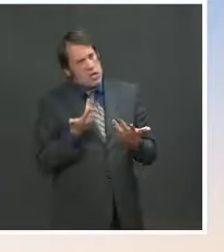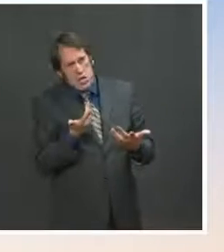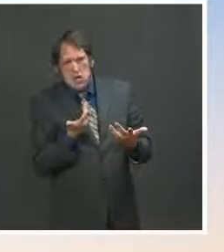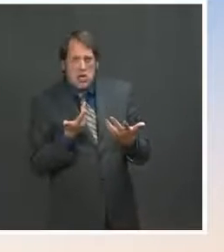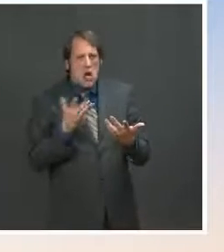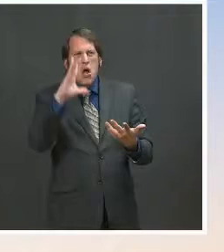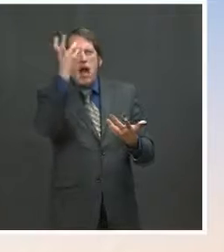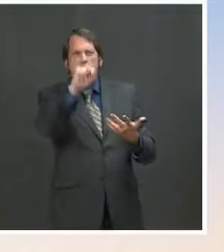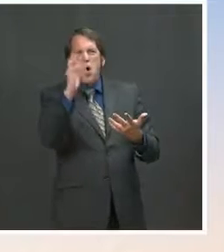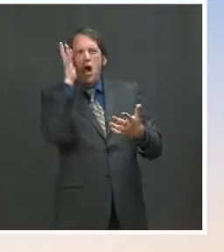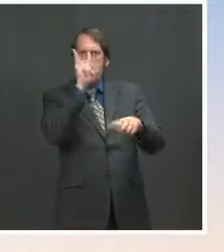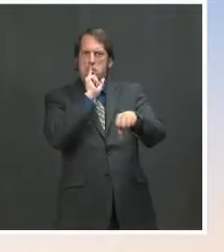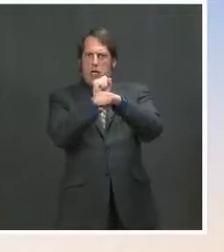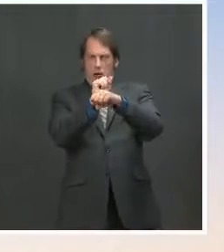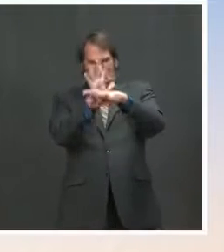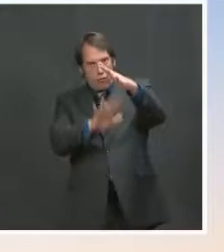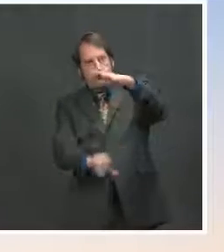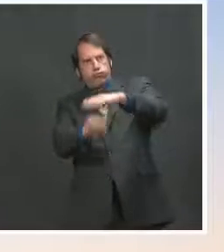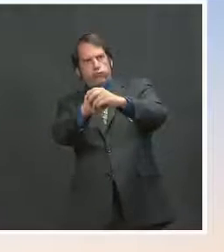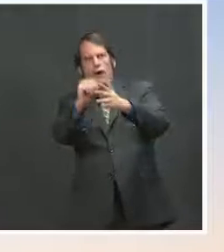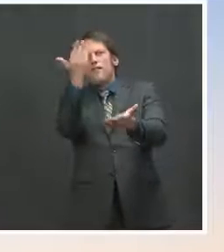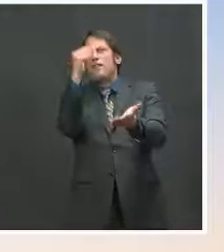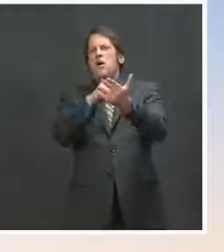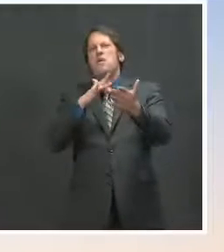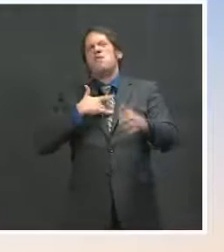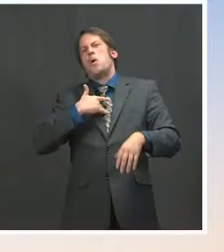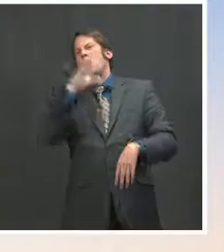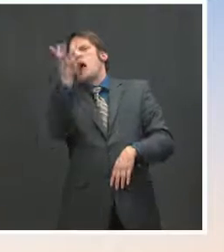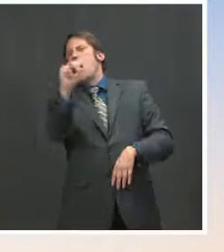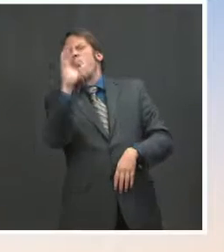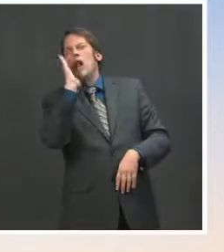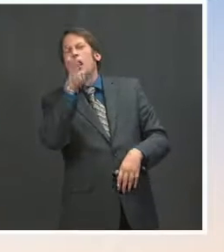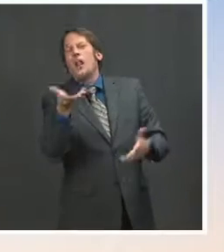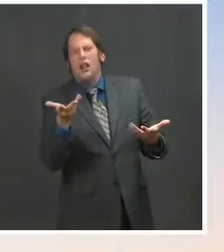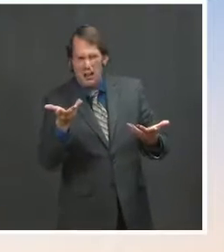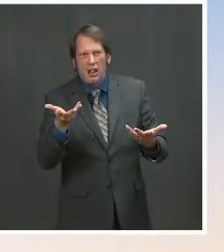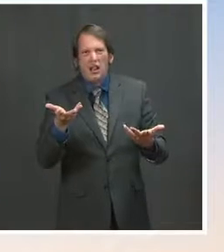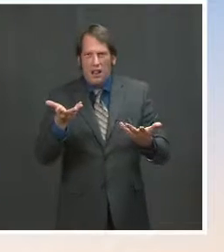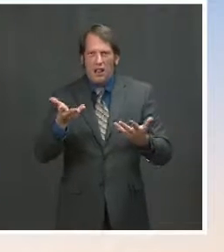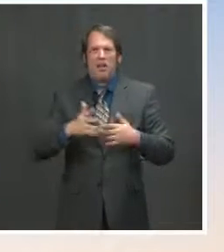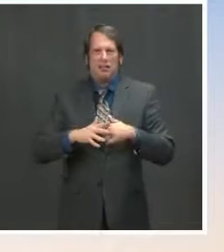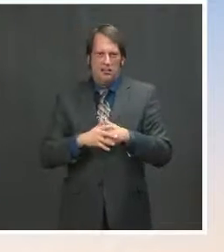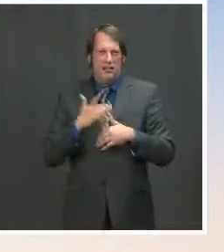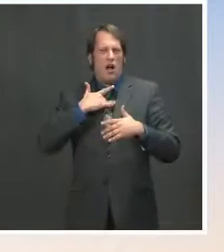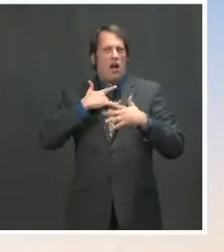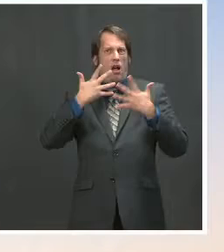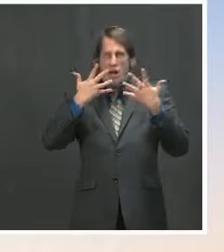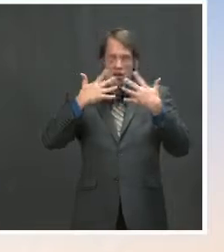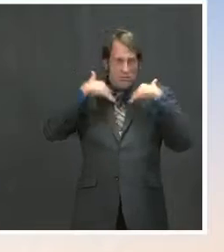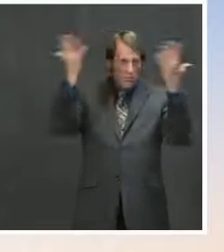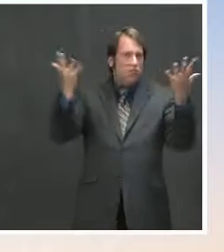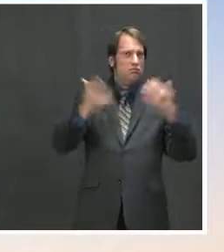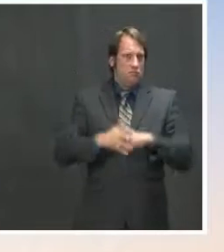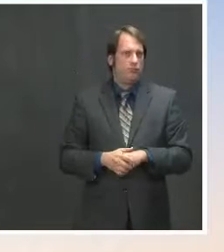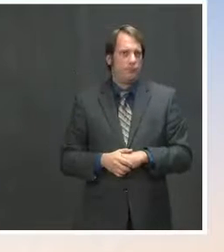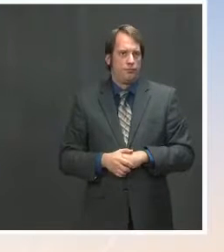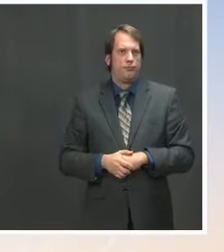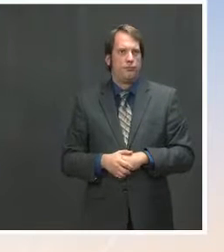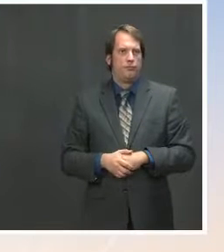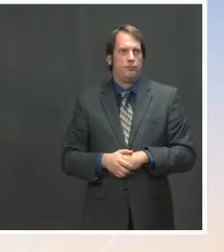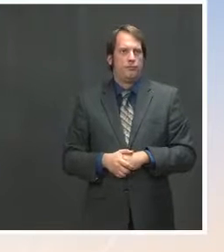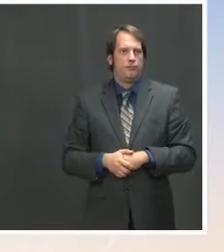you're hoping to hit for that? We want to get to that, and we want to provide that to all of you, and our team is currently